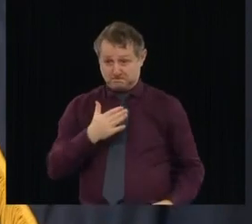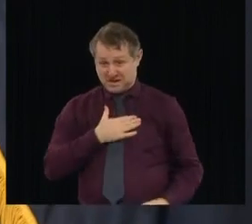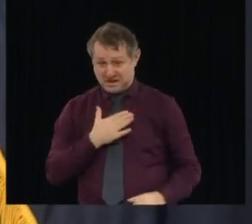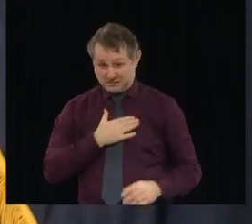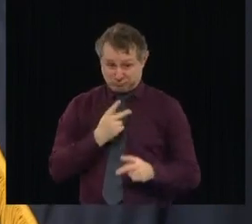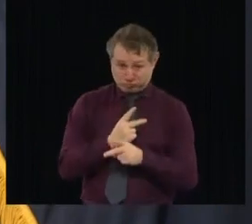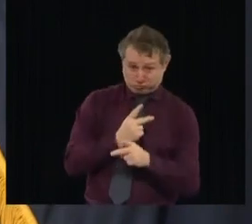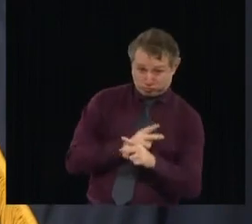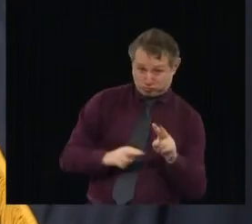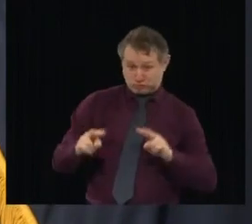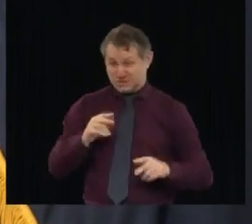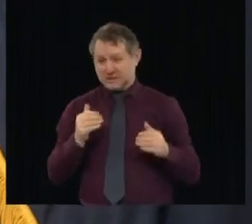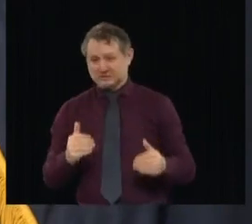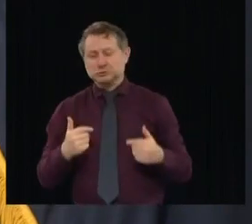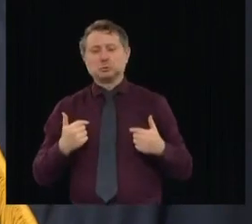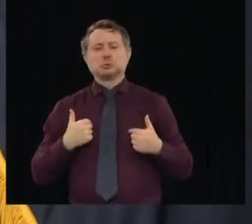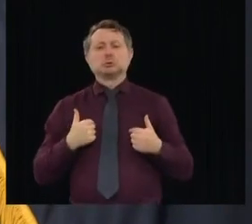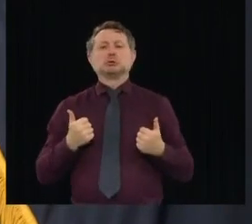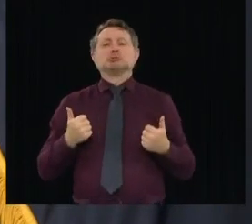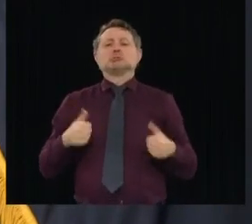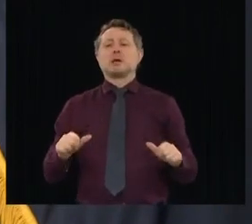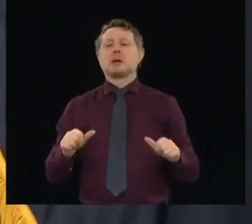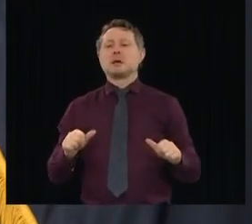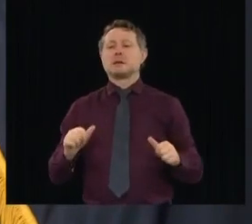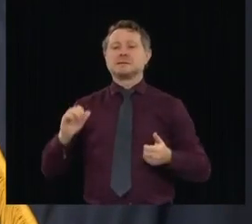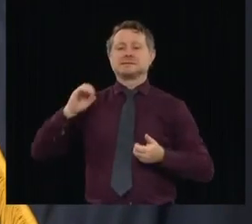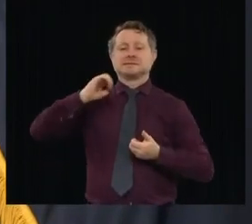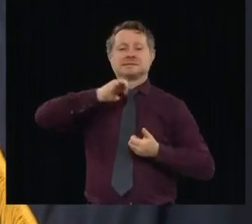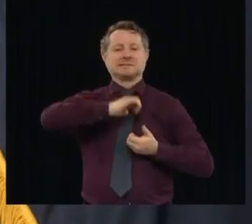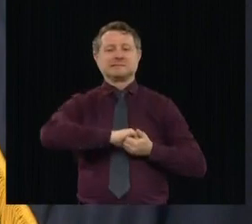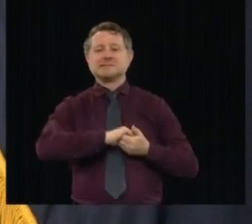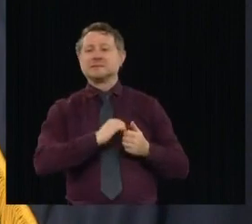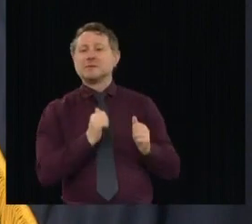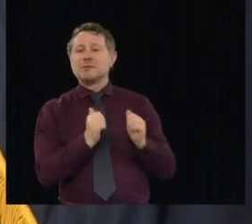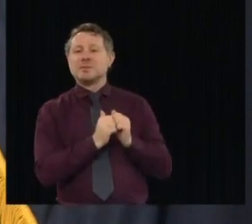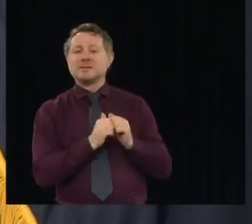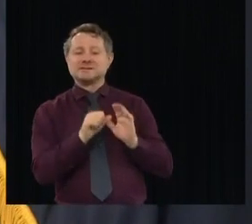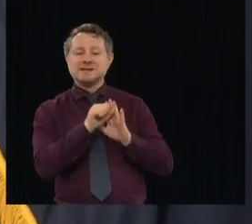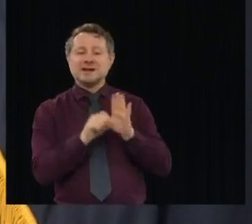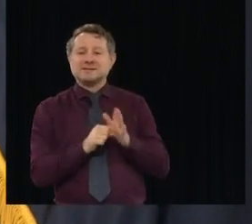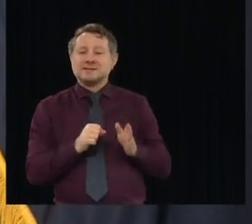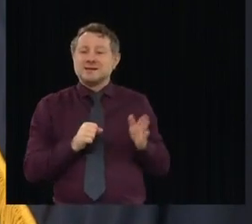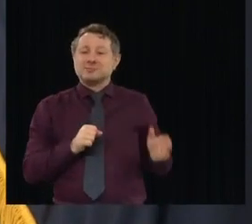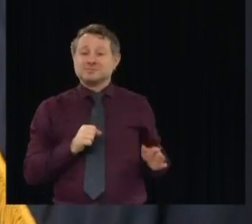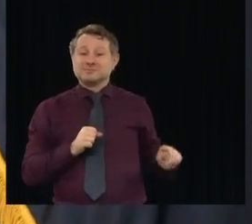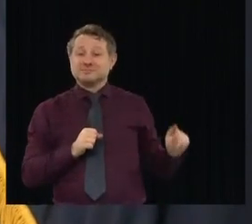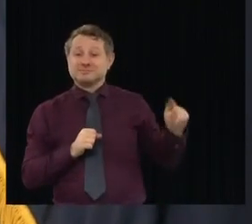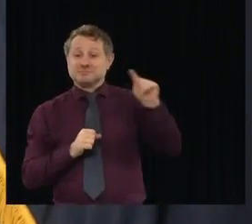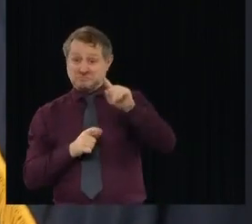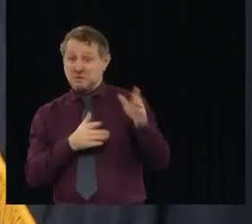or accommodation with our surrounding states. They were going to open beaches.